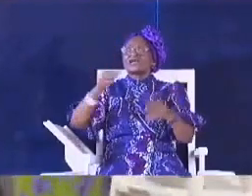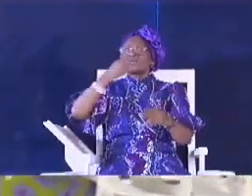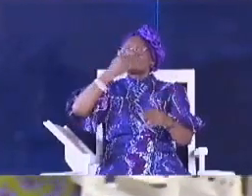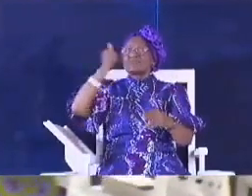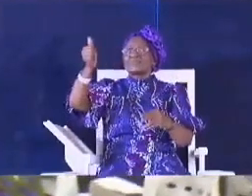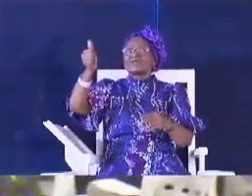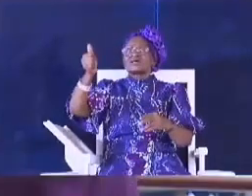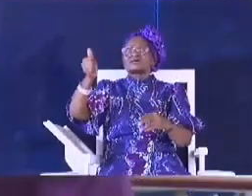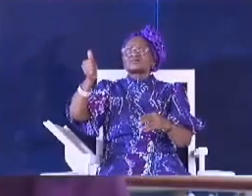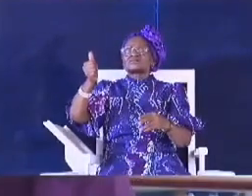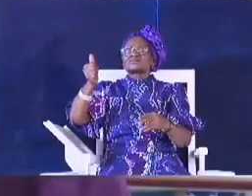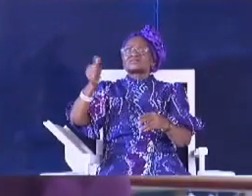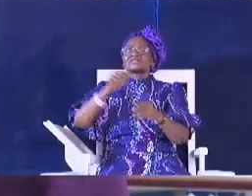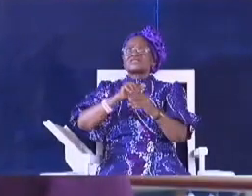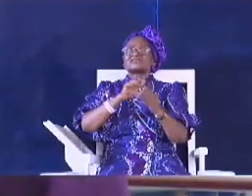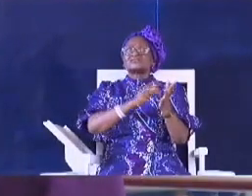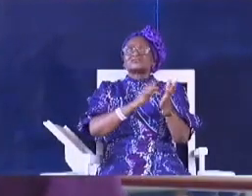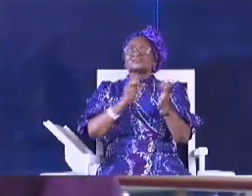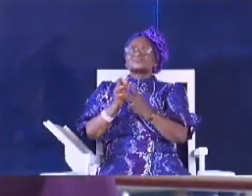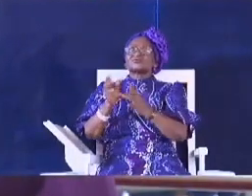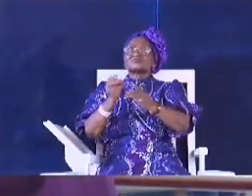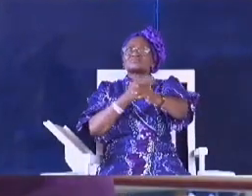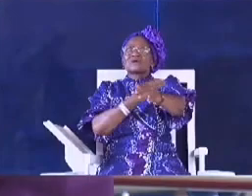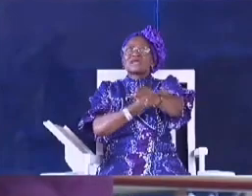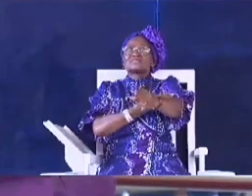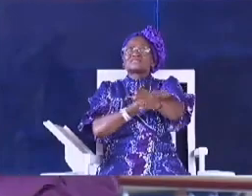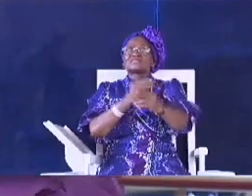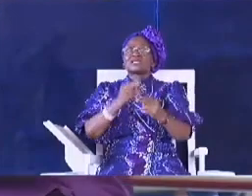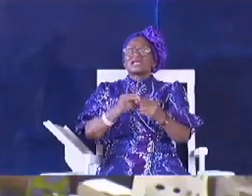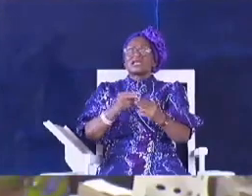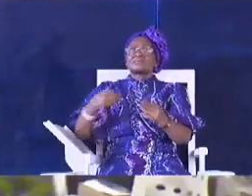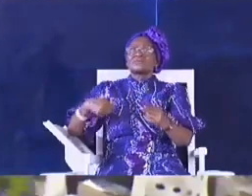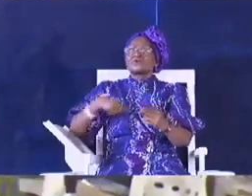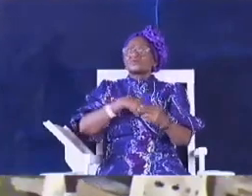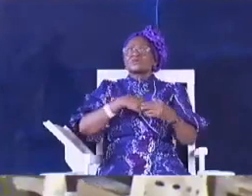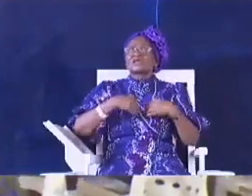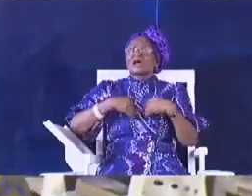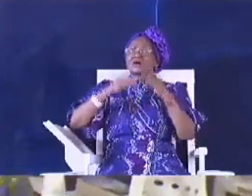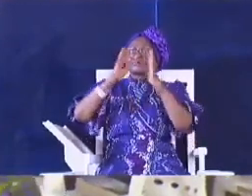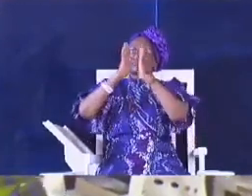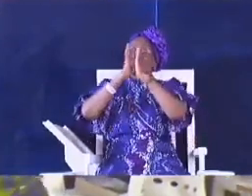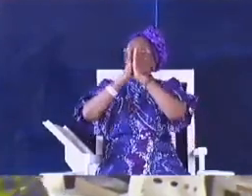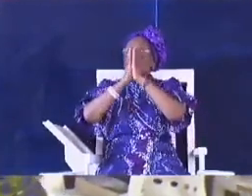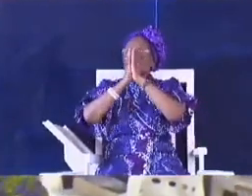In Jesus' mighty name, we have prayed.